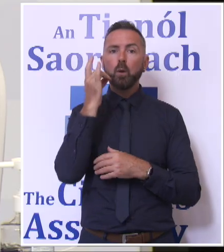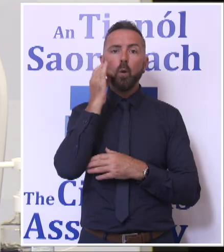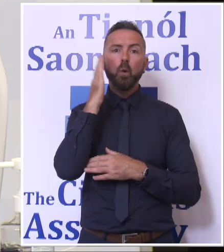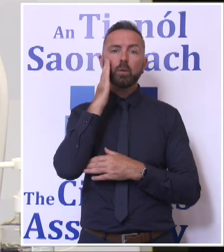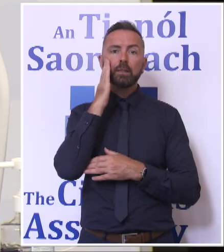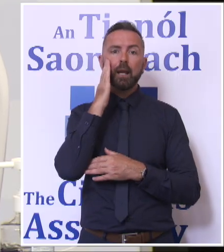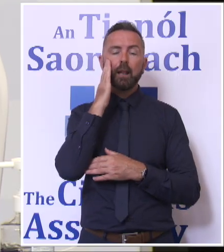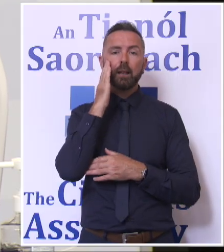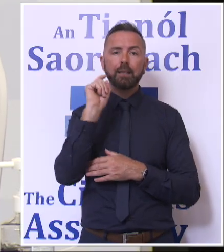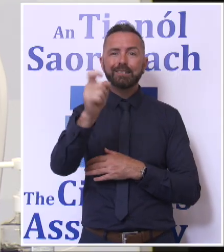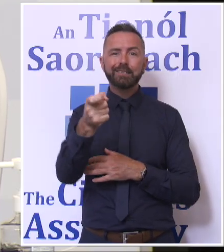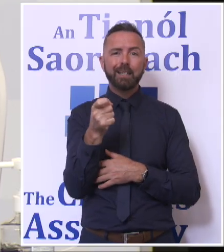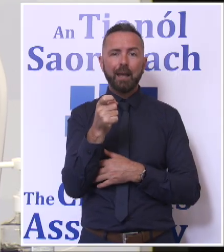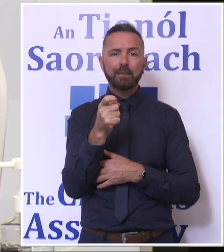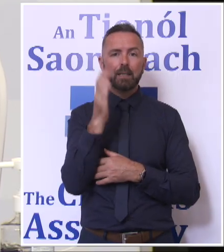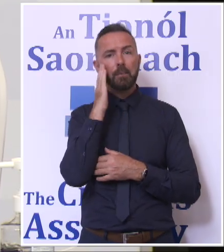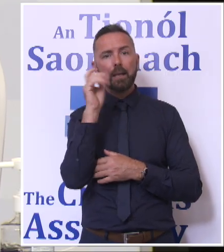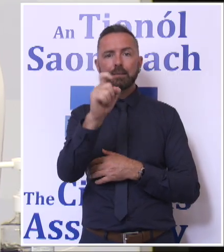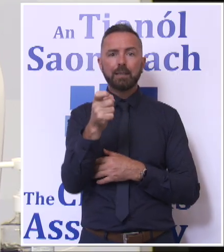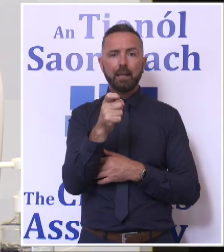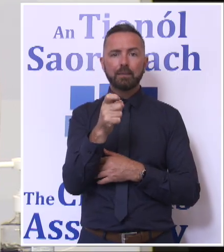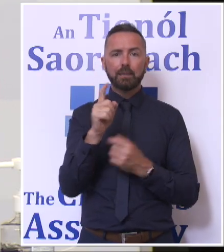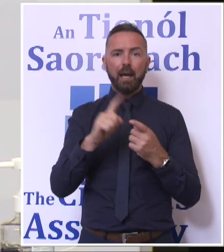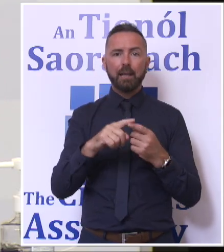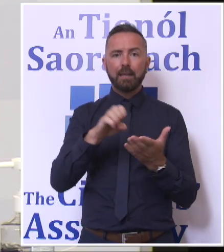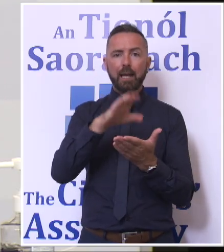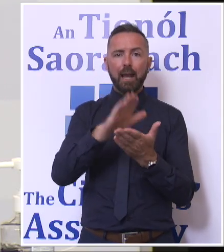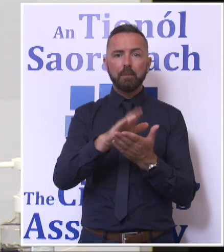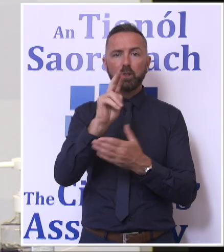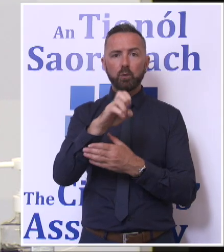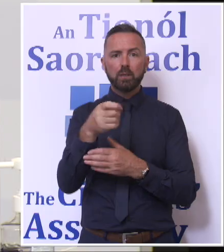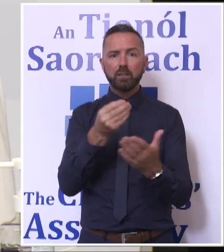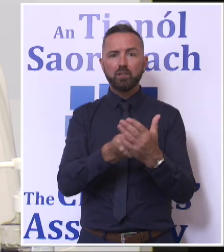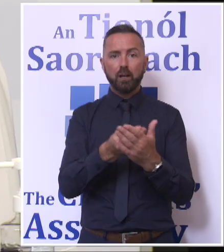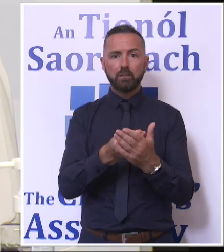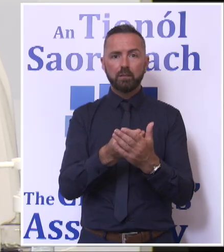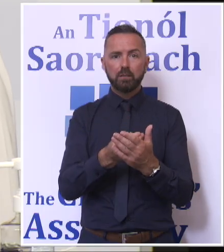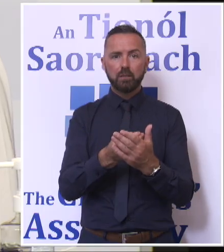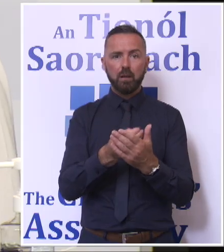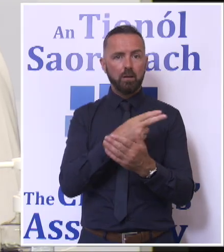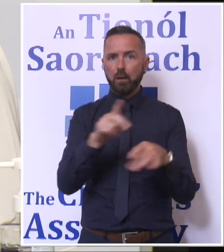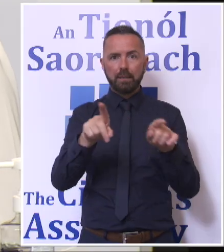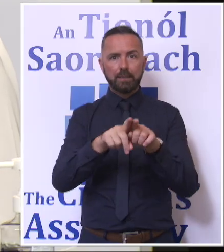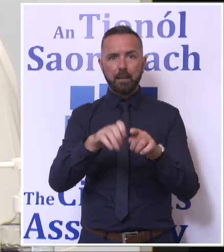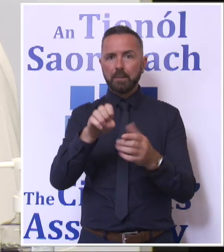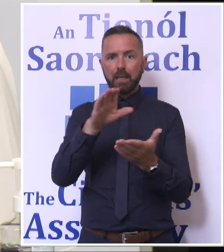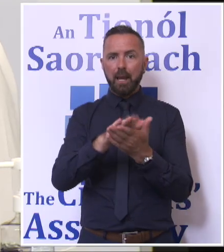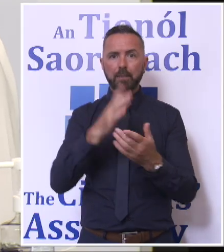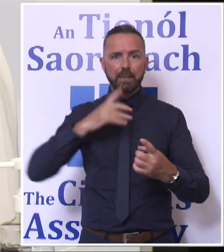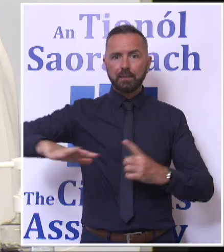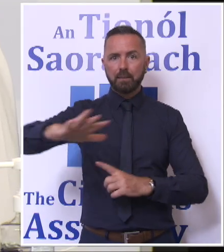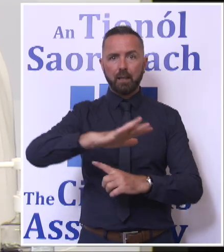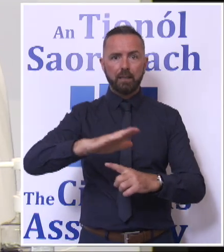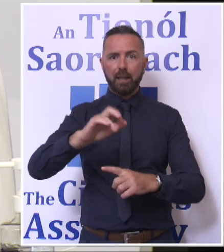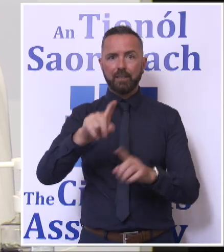tax and an upper vacant unit charge, and that's opposed to a vacant site levy. So for example, if we